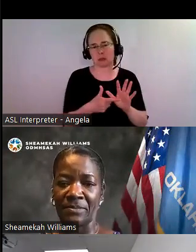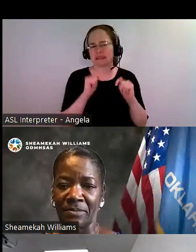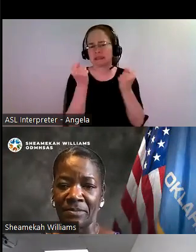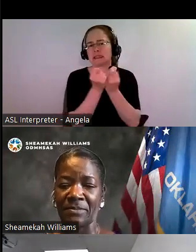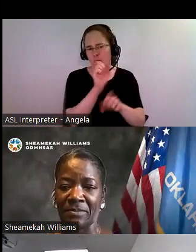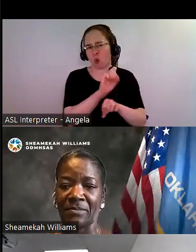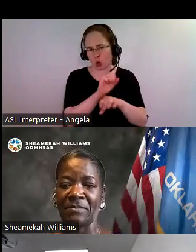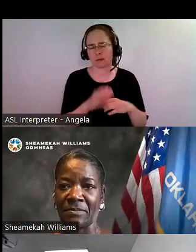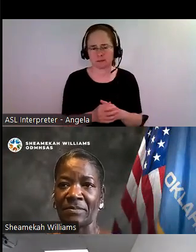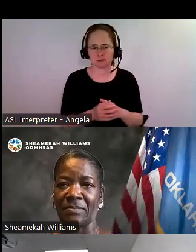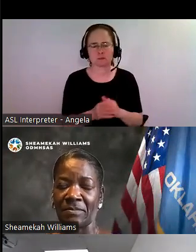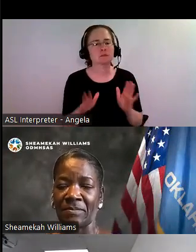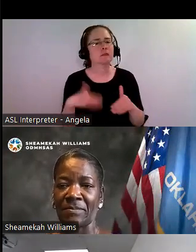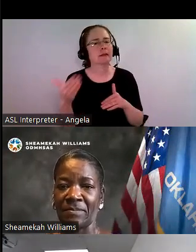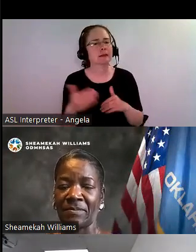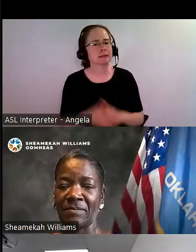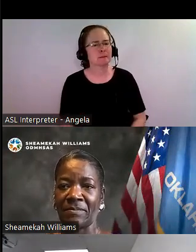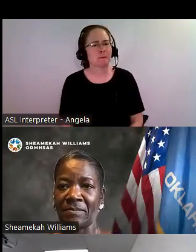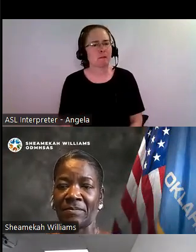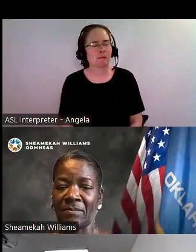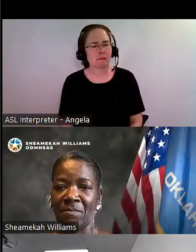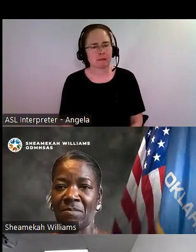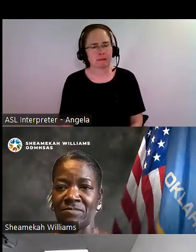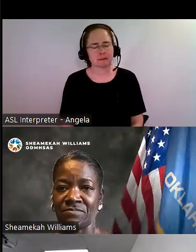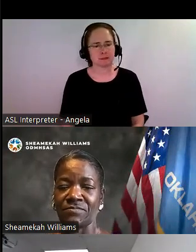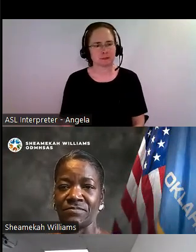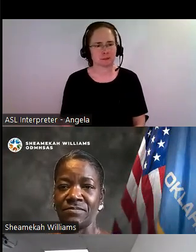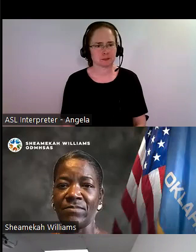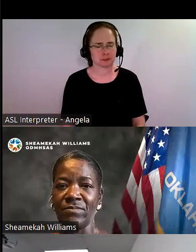that goes into it. Can we go on to the next slide, please?